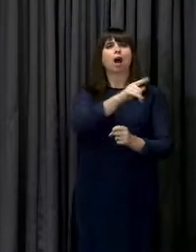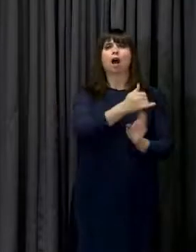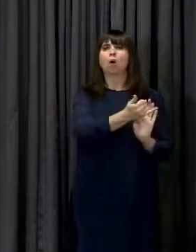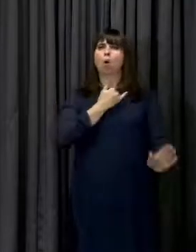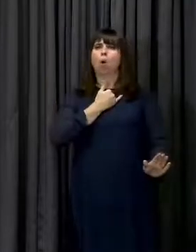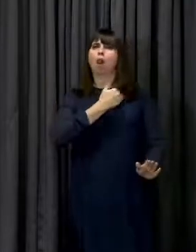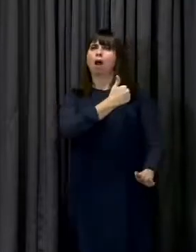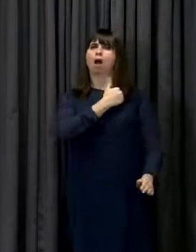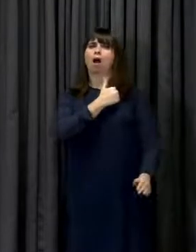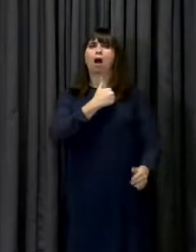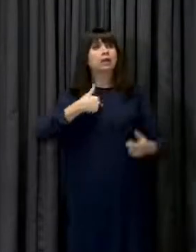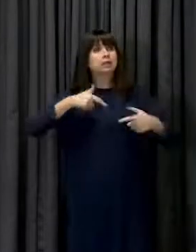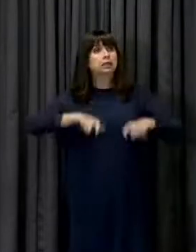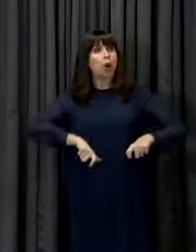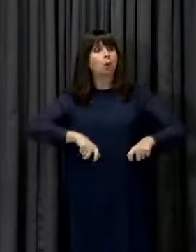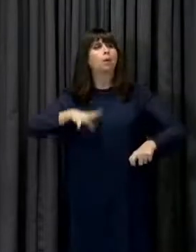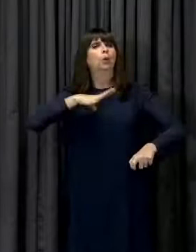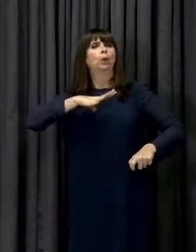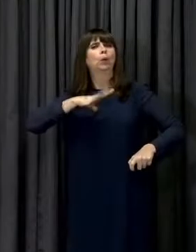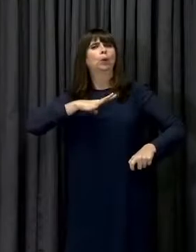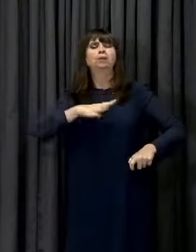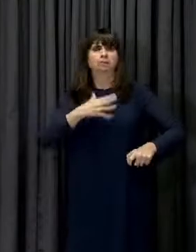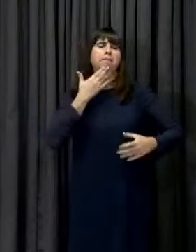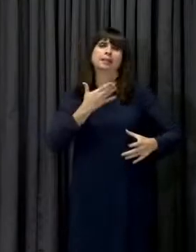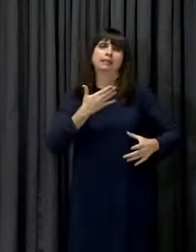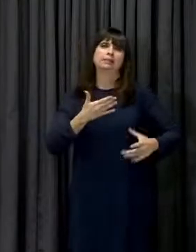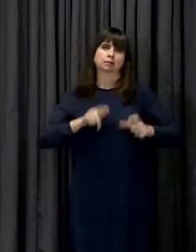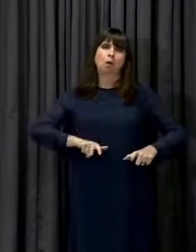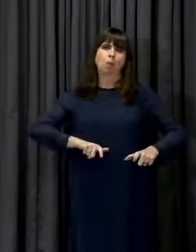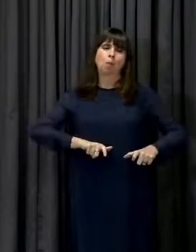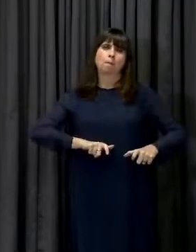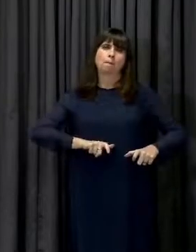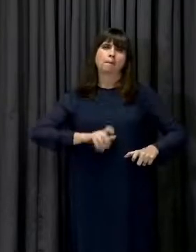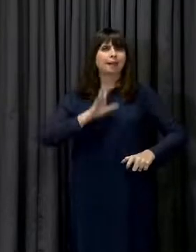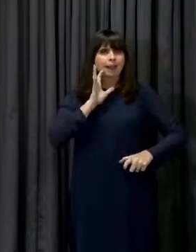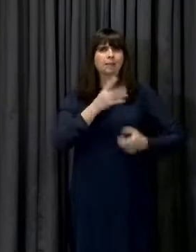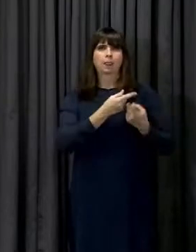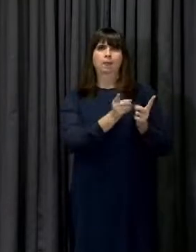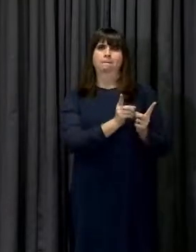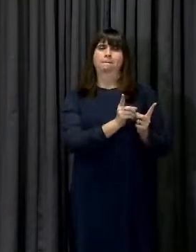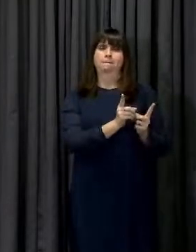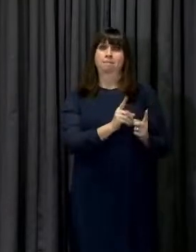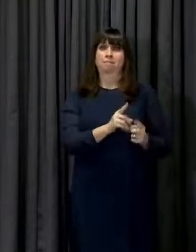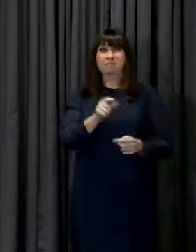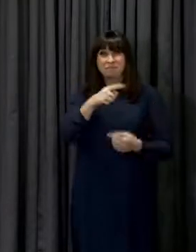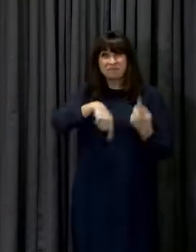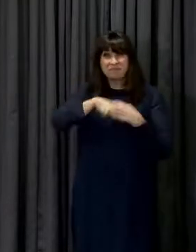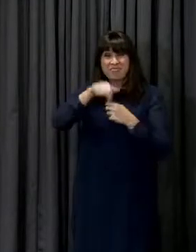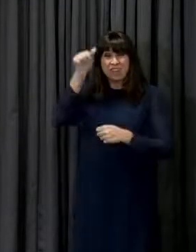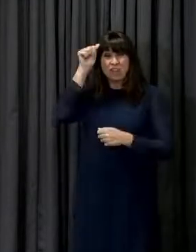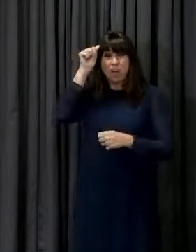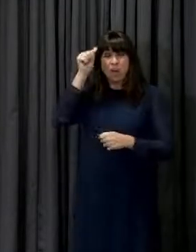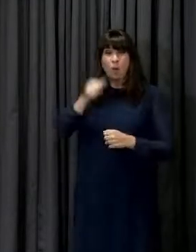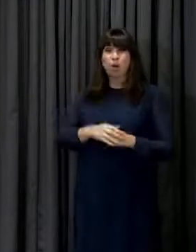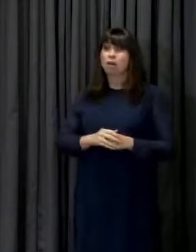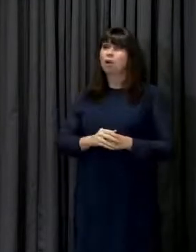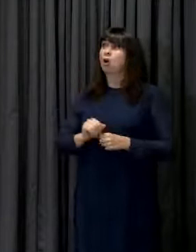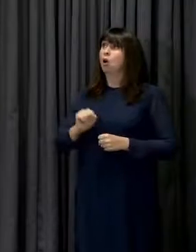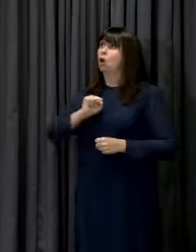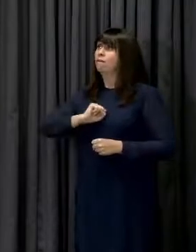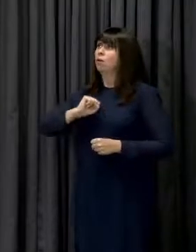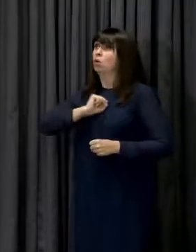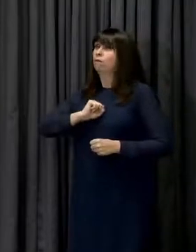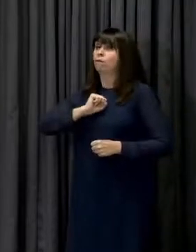ask everyone to do this because the evidence suggests that we are at our most infectious a couple of days before symptoms